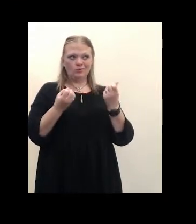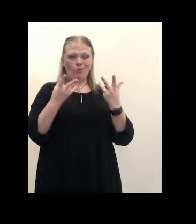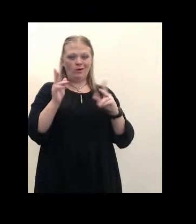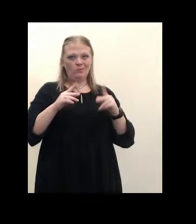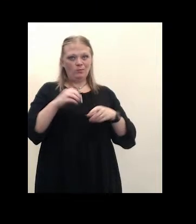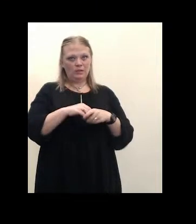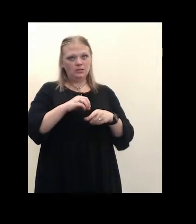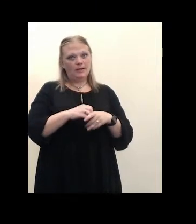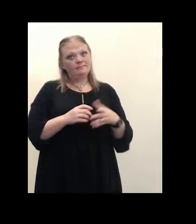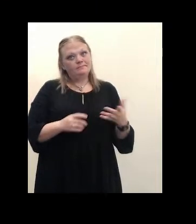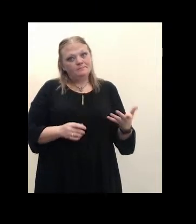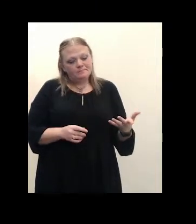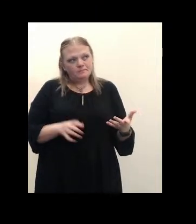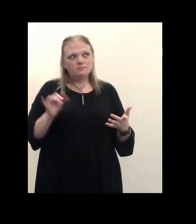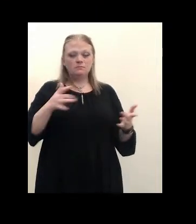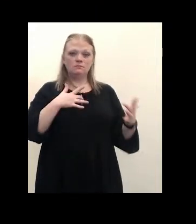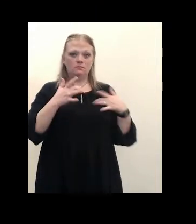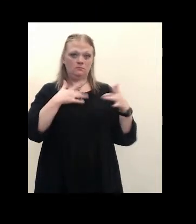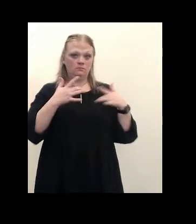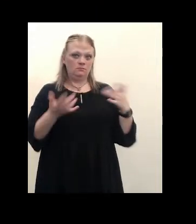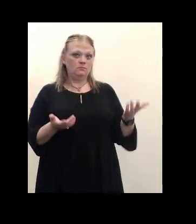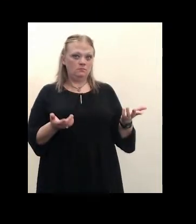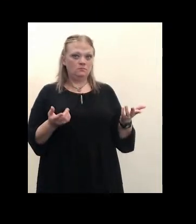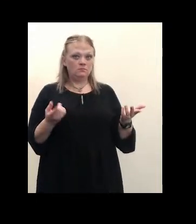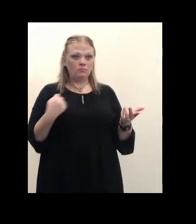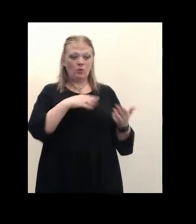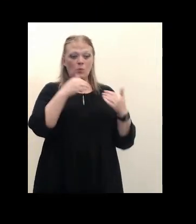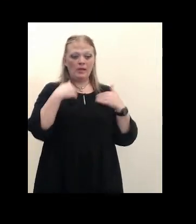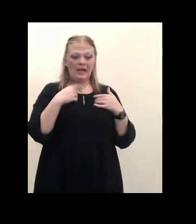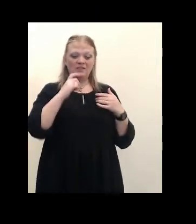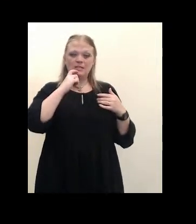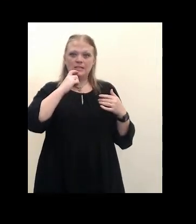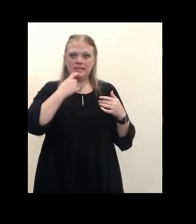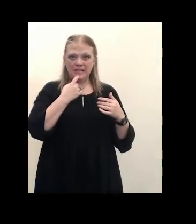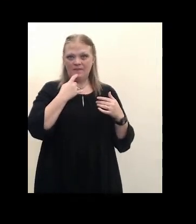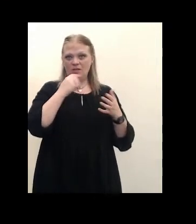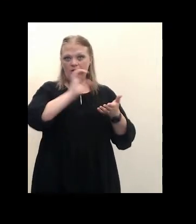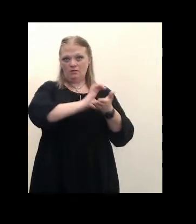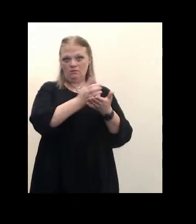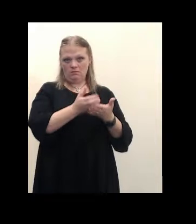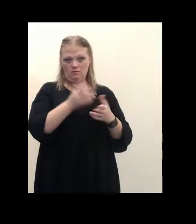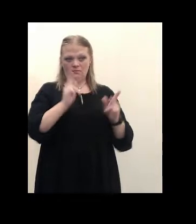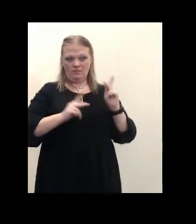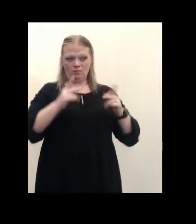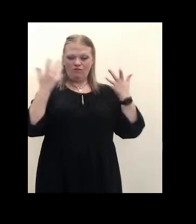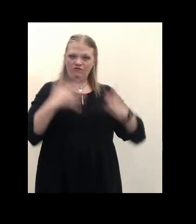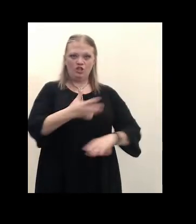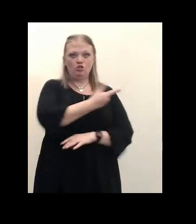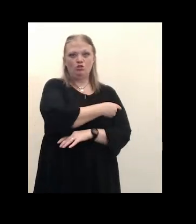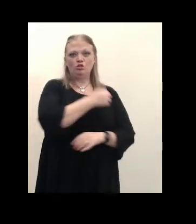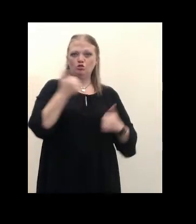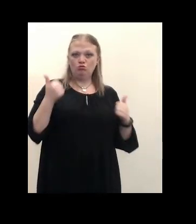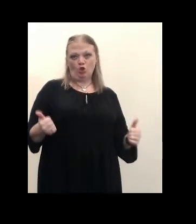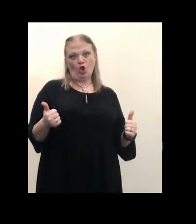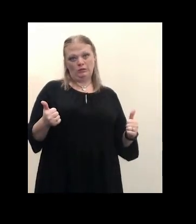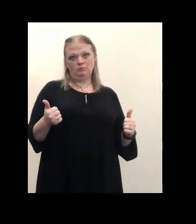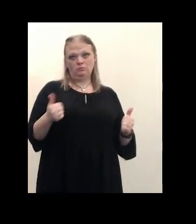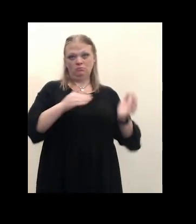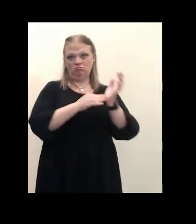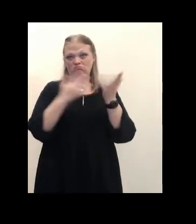So that is a concern. We do have a significant proportion of our population that has been vaccinated, and that's a good thing, as the doctor said. We're